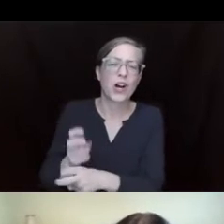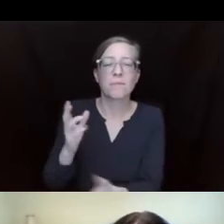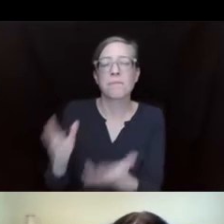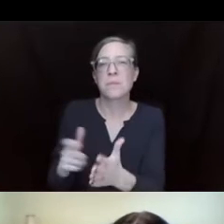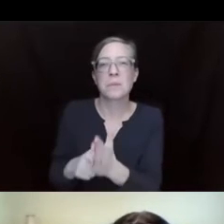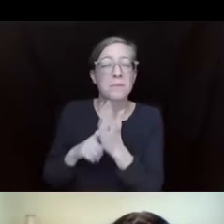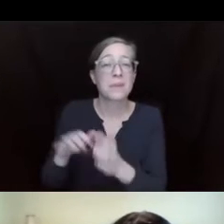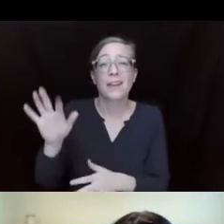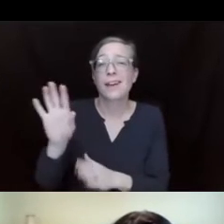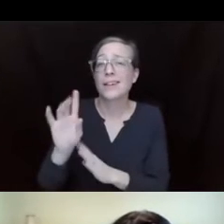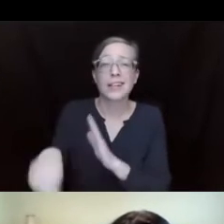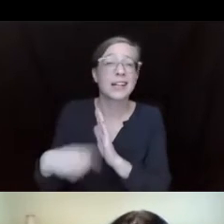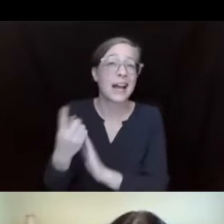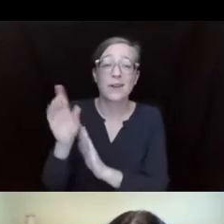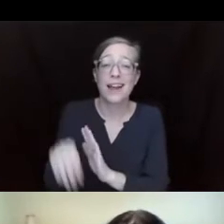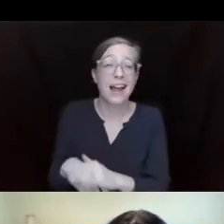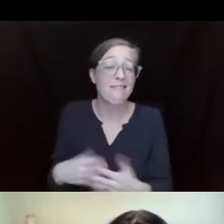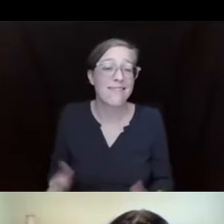to make.